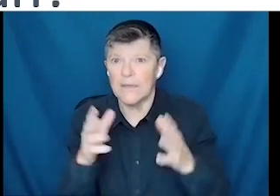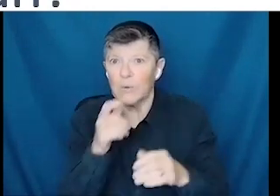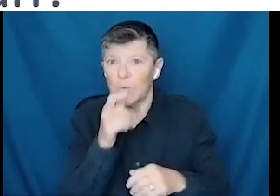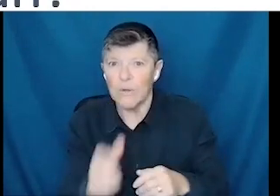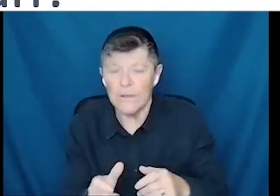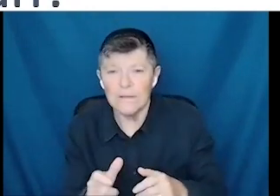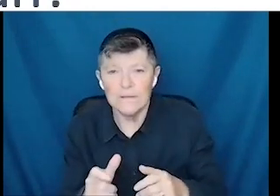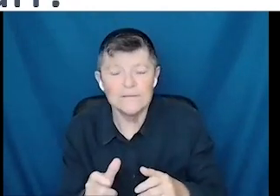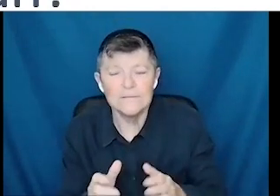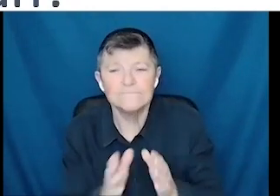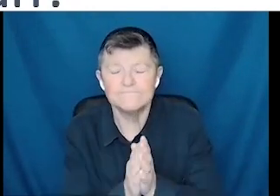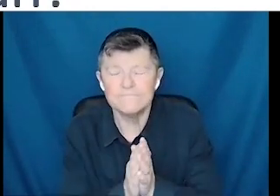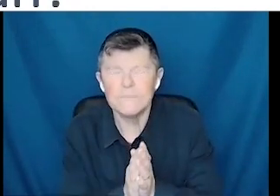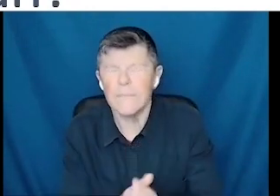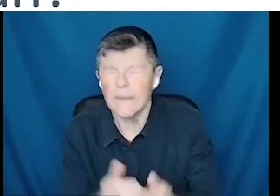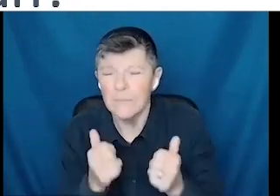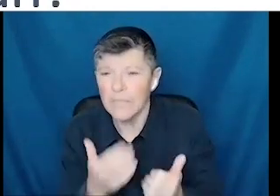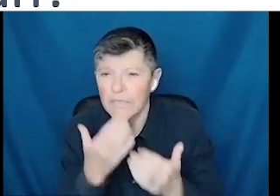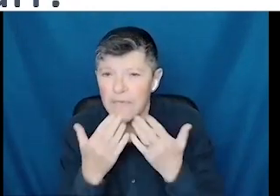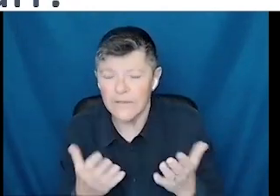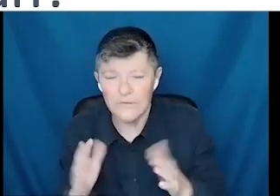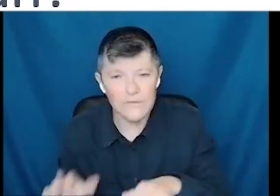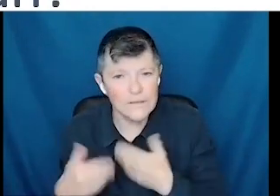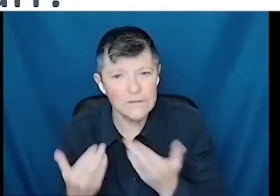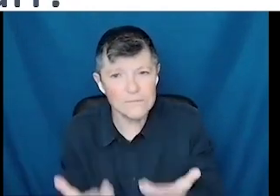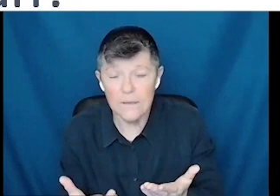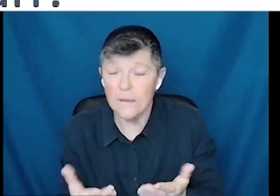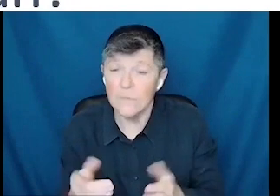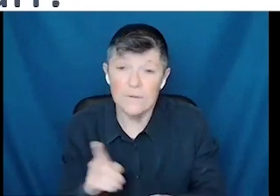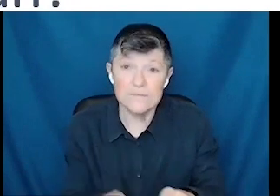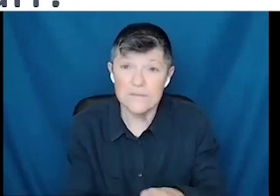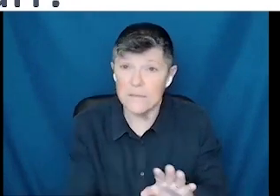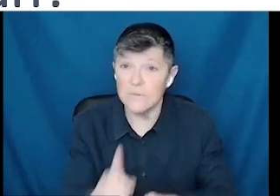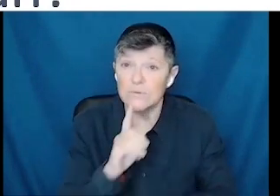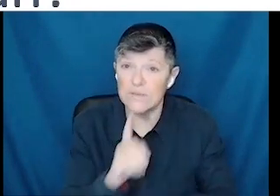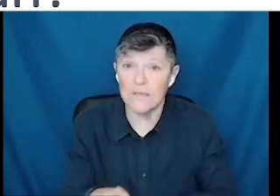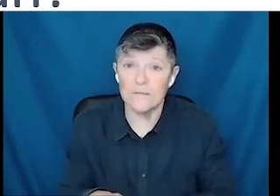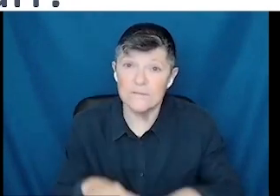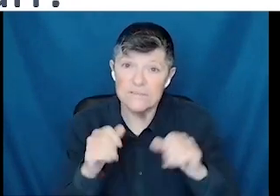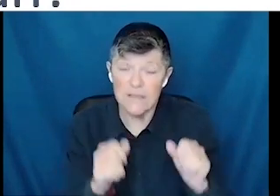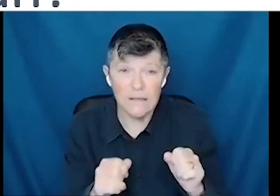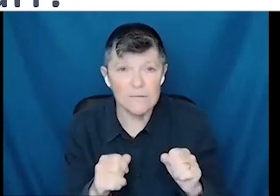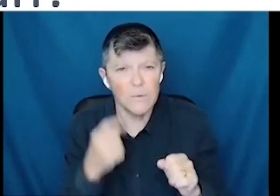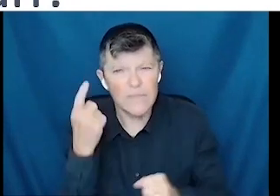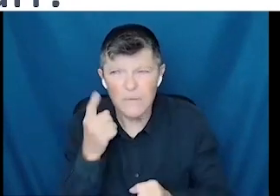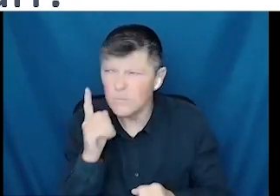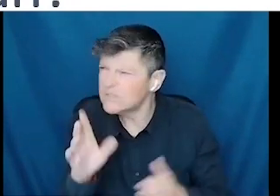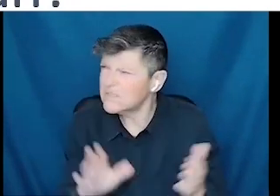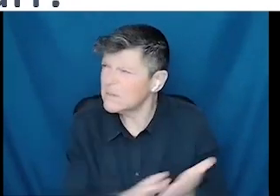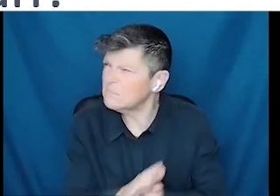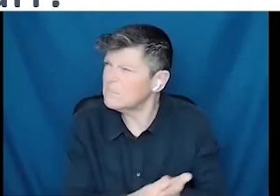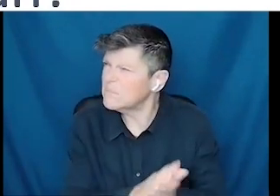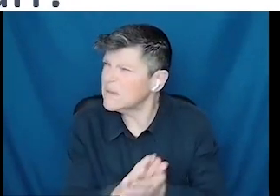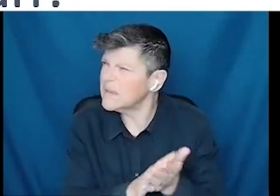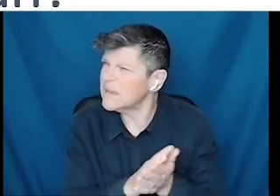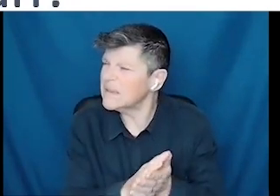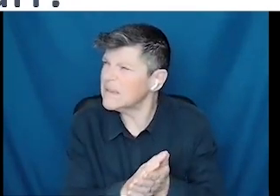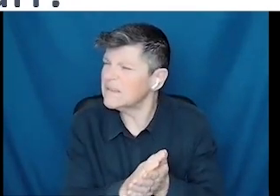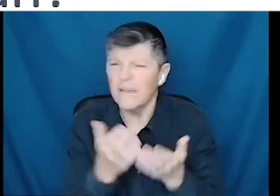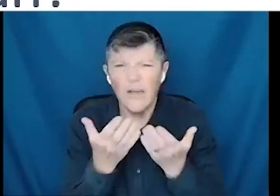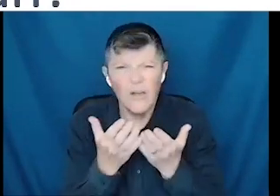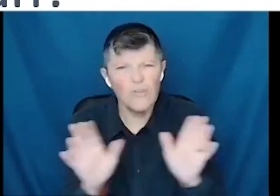introduction. But yeah, as you say, to start with, we were thinking, what does it even mean to democratize research? That was